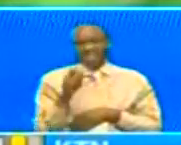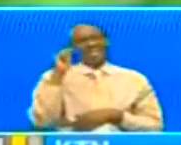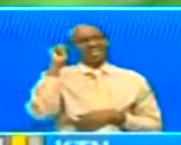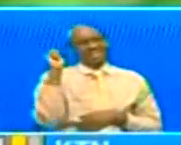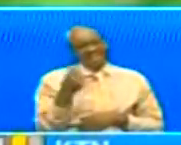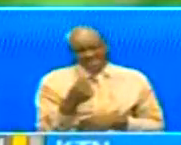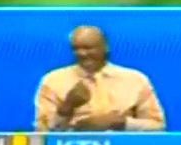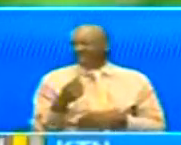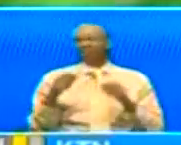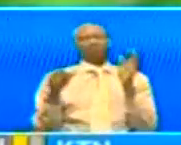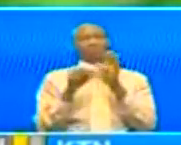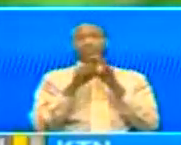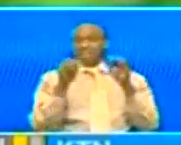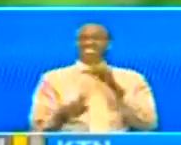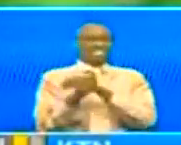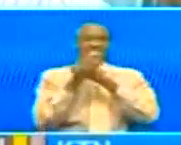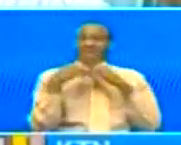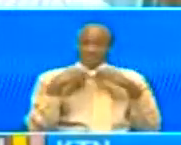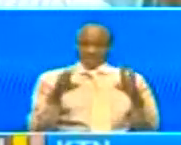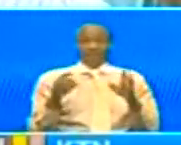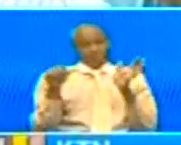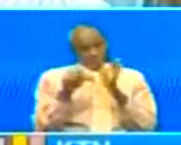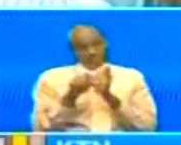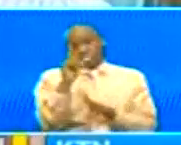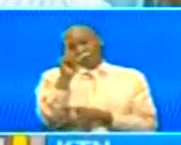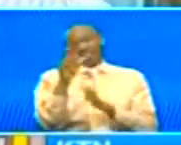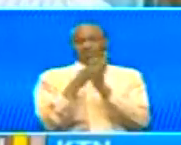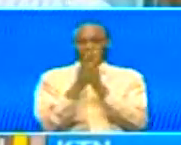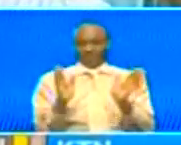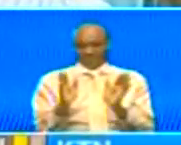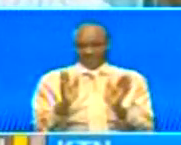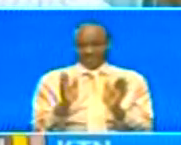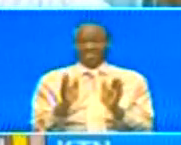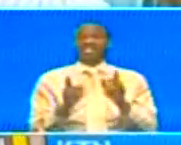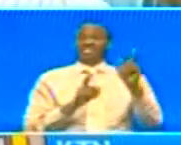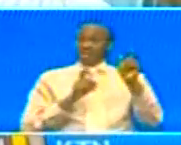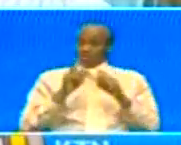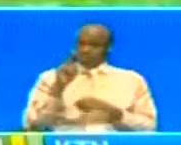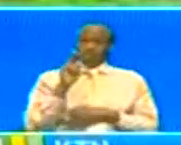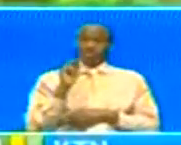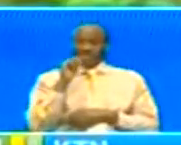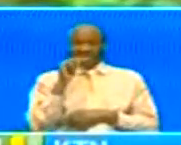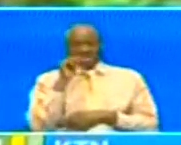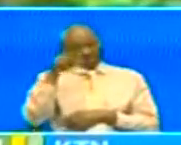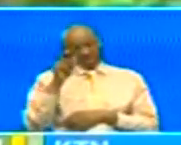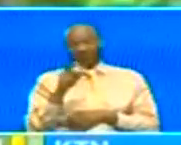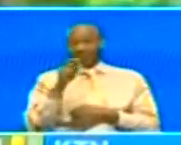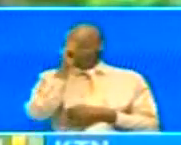any other country. The only problem is the narrative. The travel advisory from the UK does not restrict